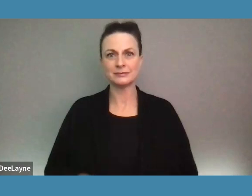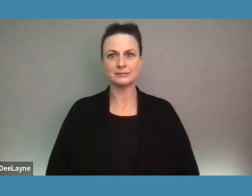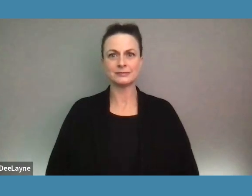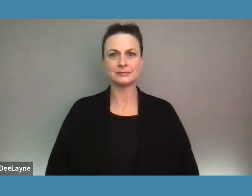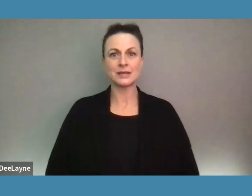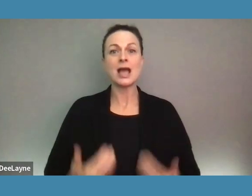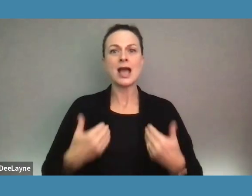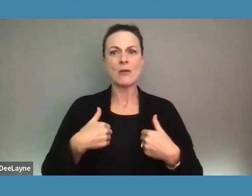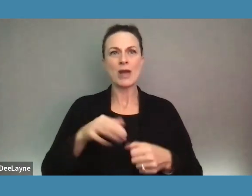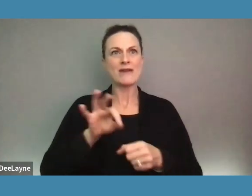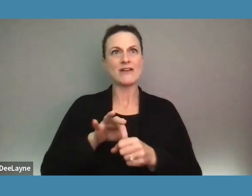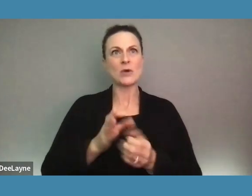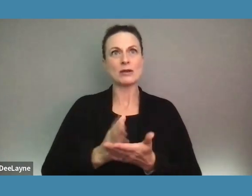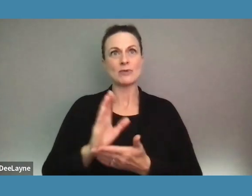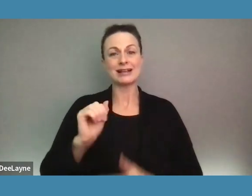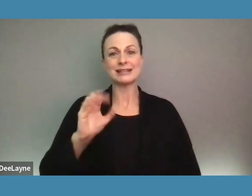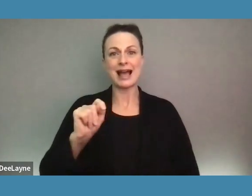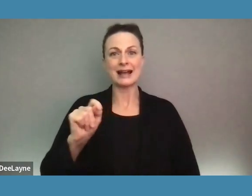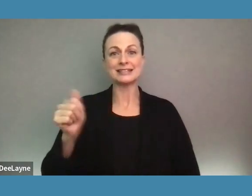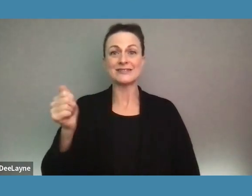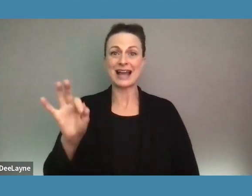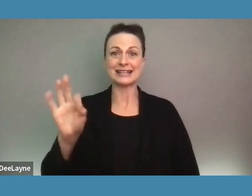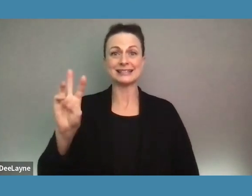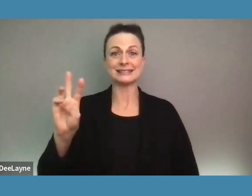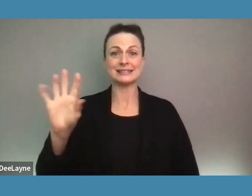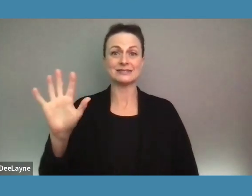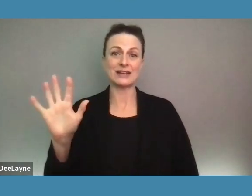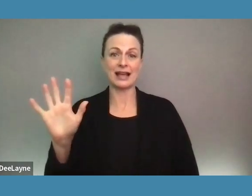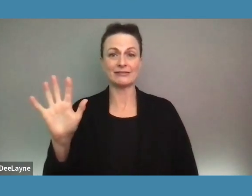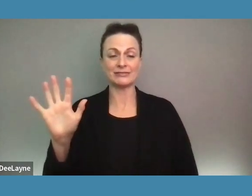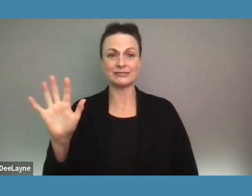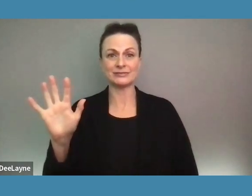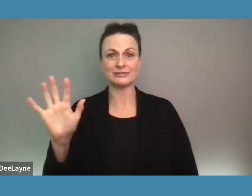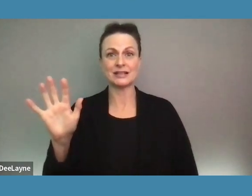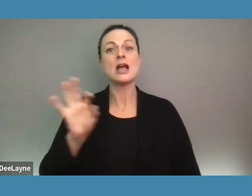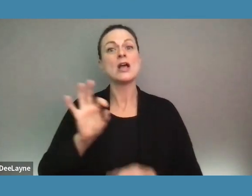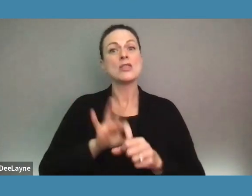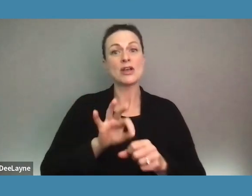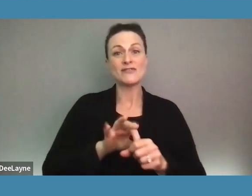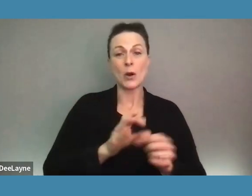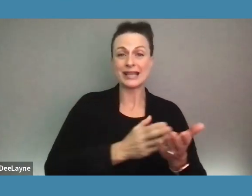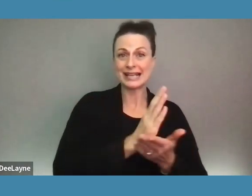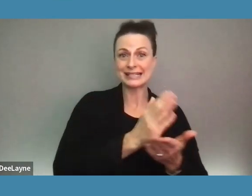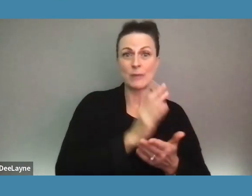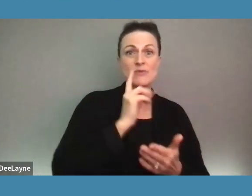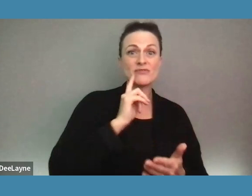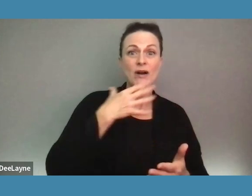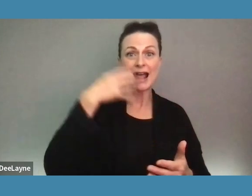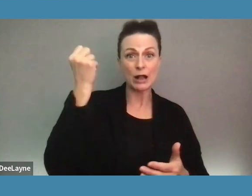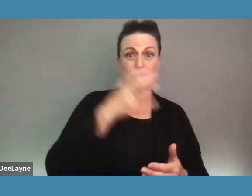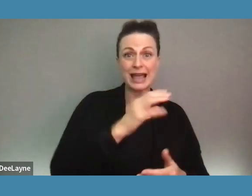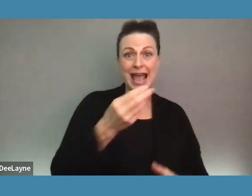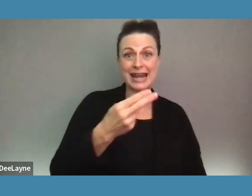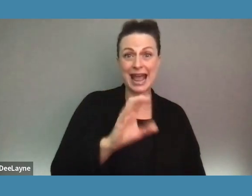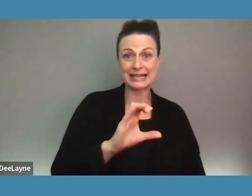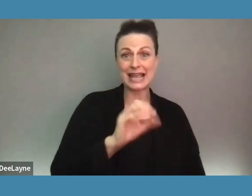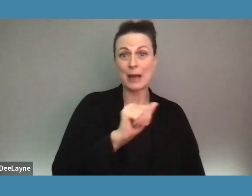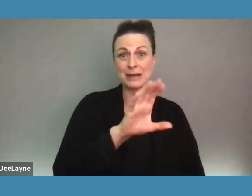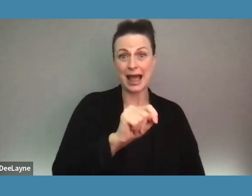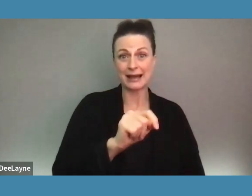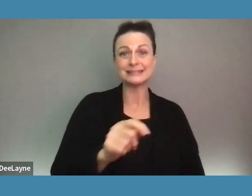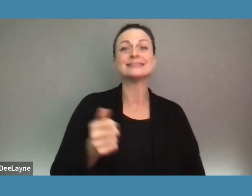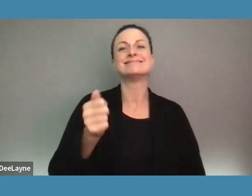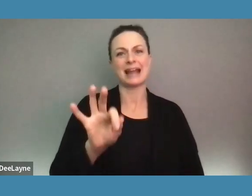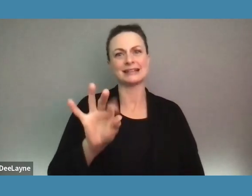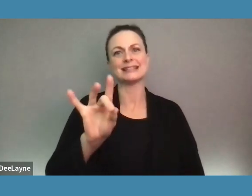Then we have the Voting Rights Act of 1965, the Voting Accessibility for the Elderly and Handicapped Act of